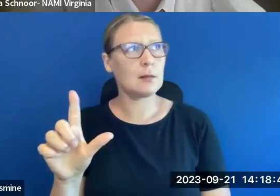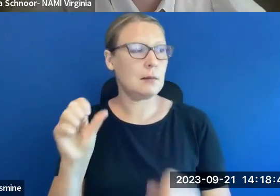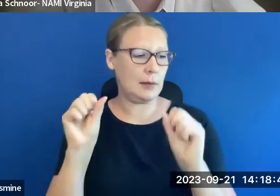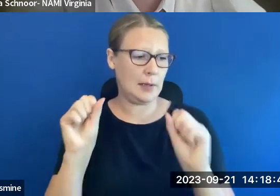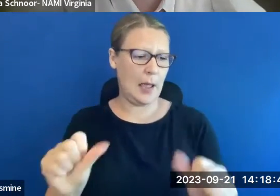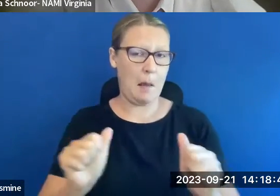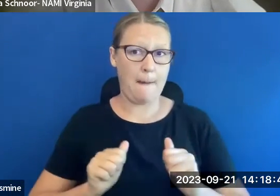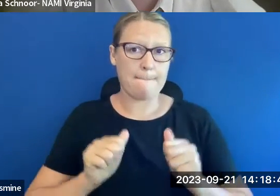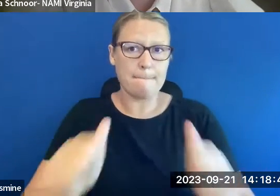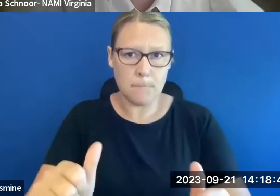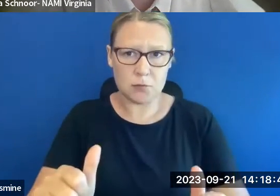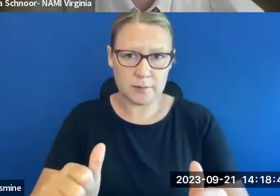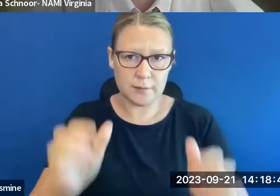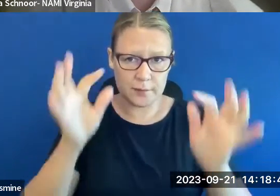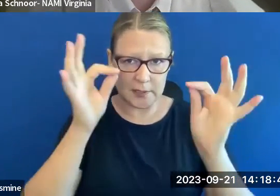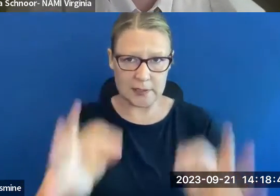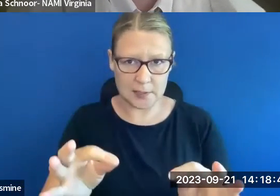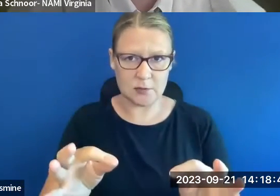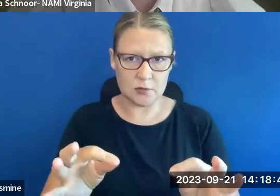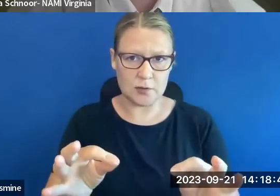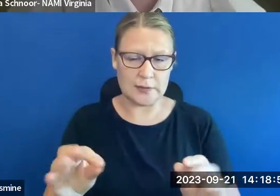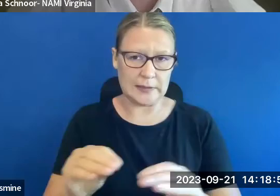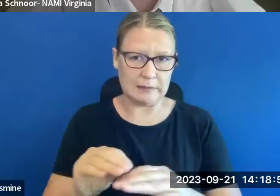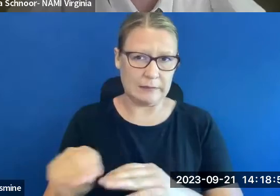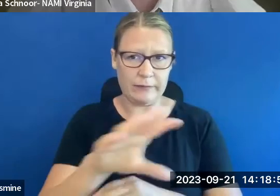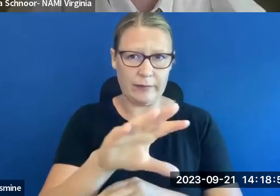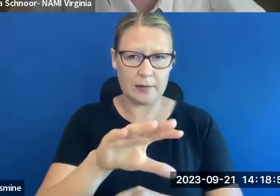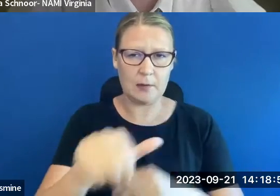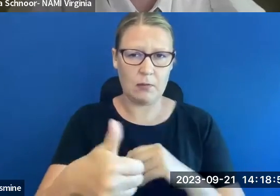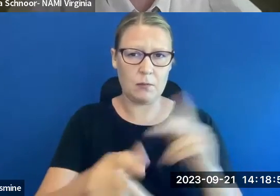impulsive decisions that impact others.